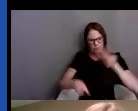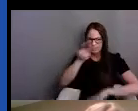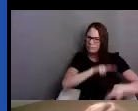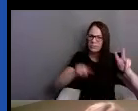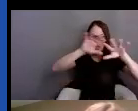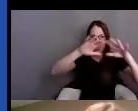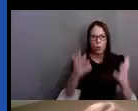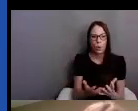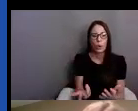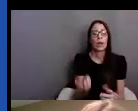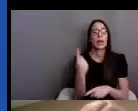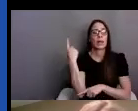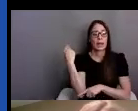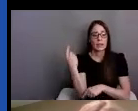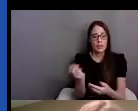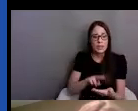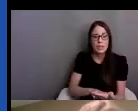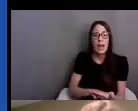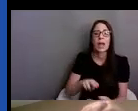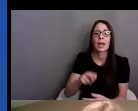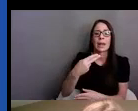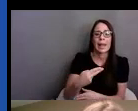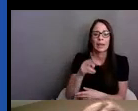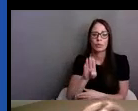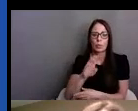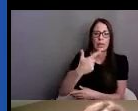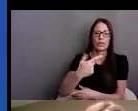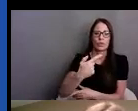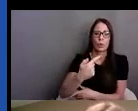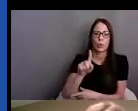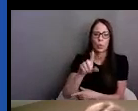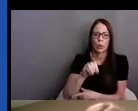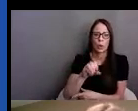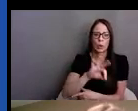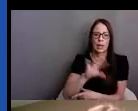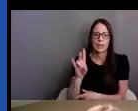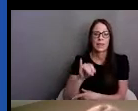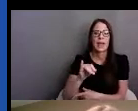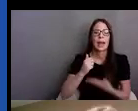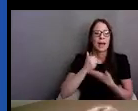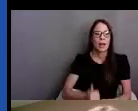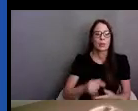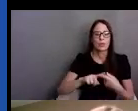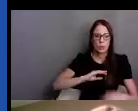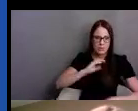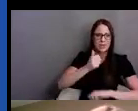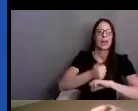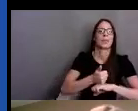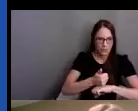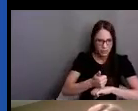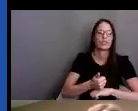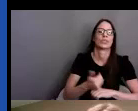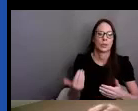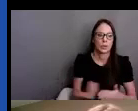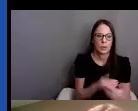signed House Bill 21-1097 that establishes a behavioral health administration by July 2022. The Behavioral